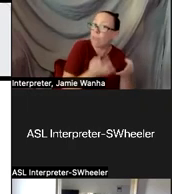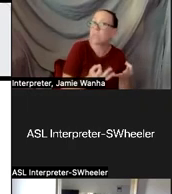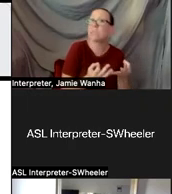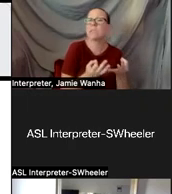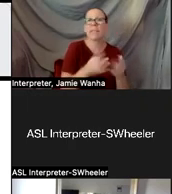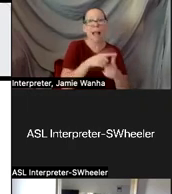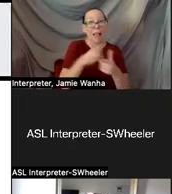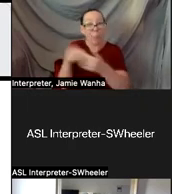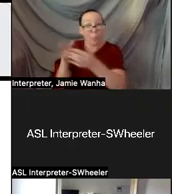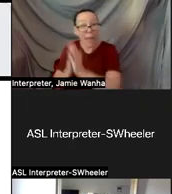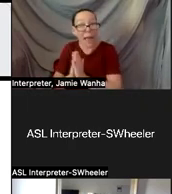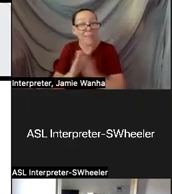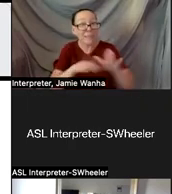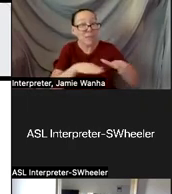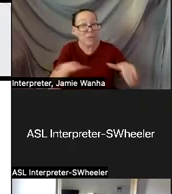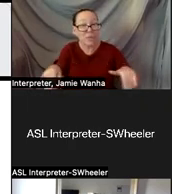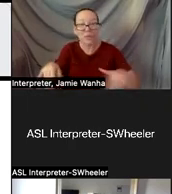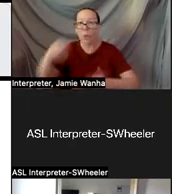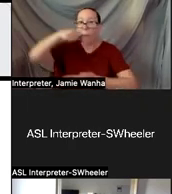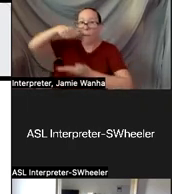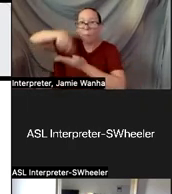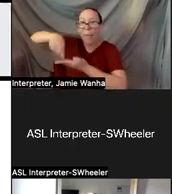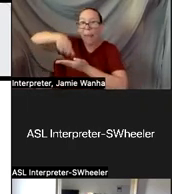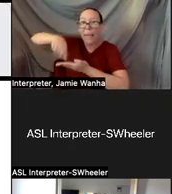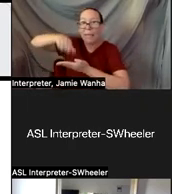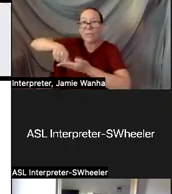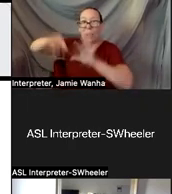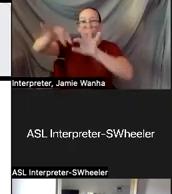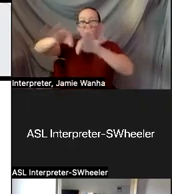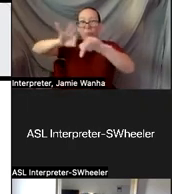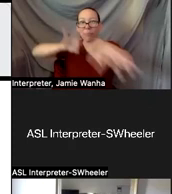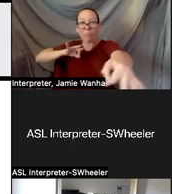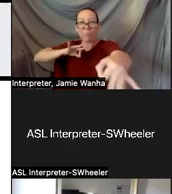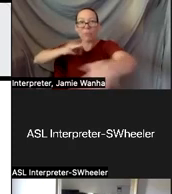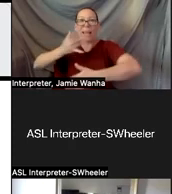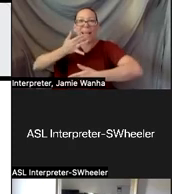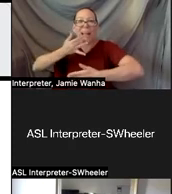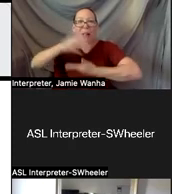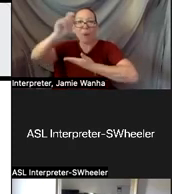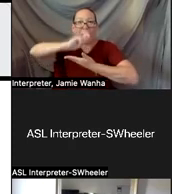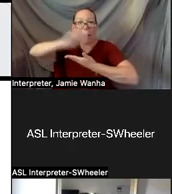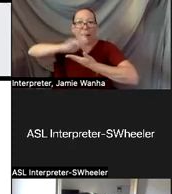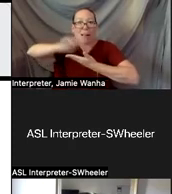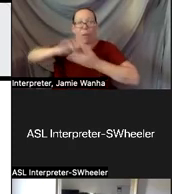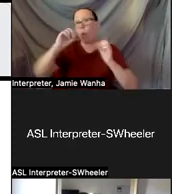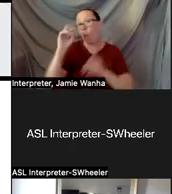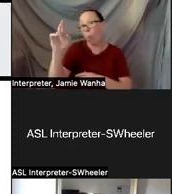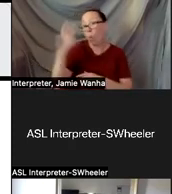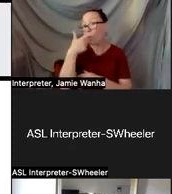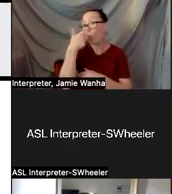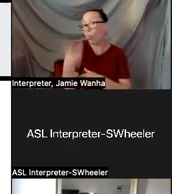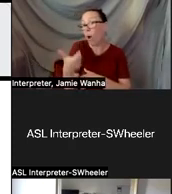them to return a page from the book and have them color it, or they could have watched the Rockets Rules